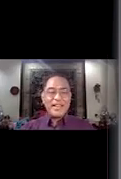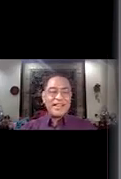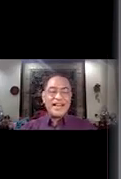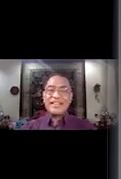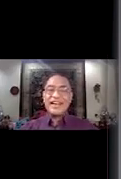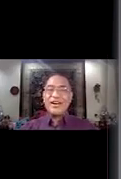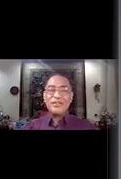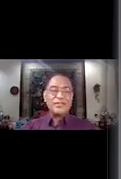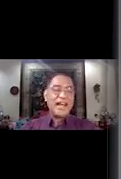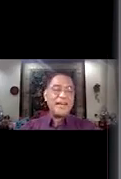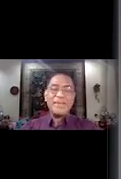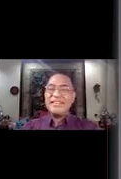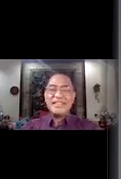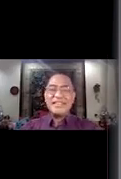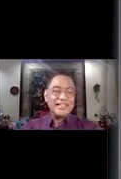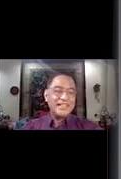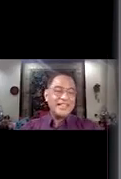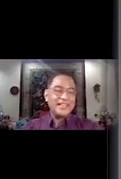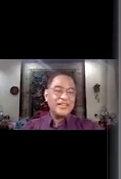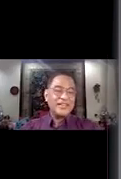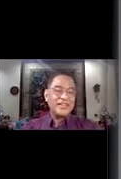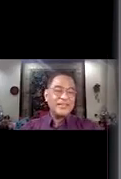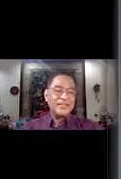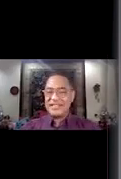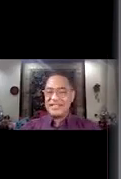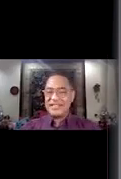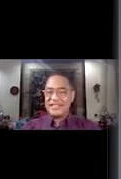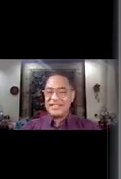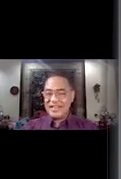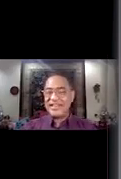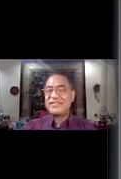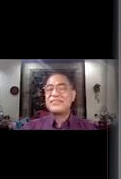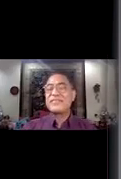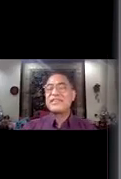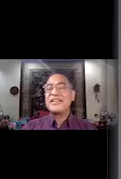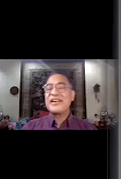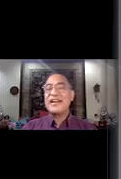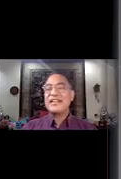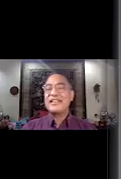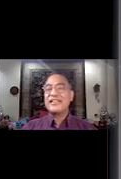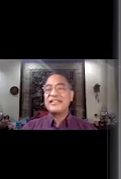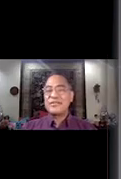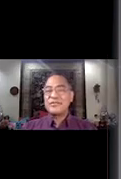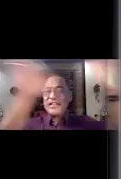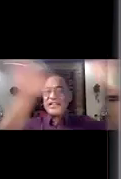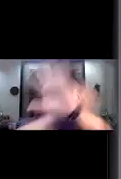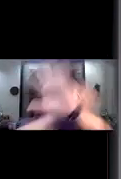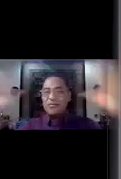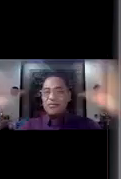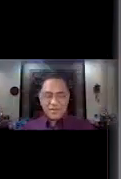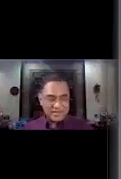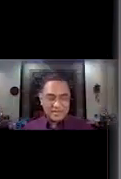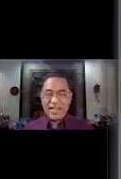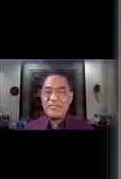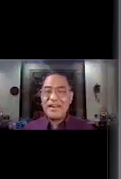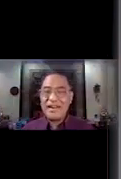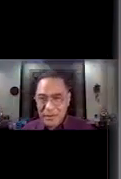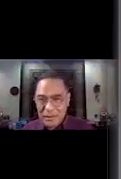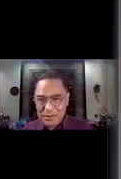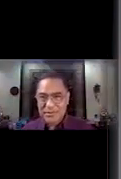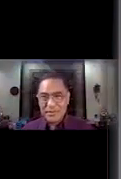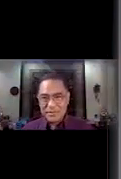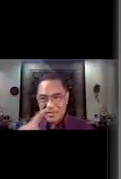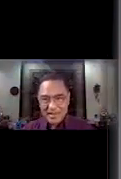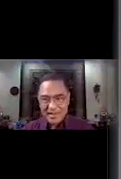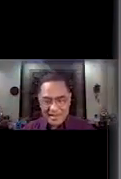the lockdown happened on March this year, all right, so we said no more. Library